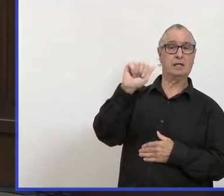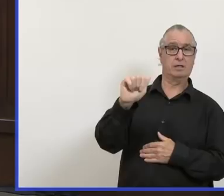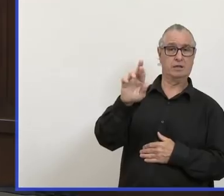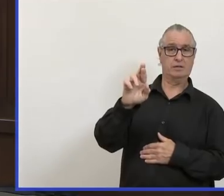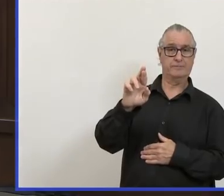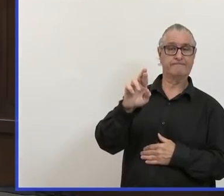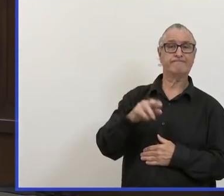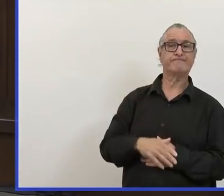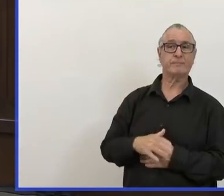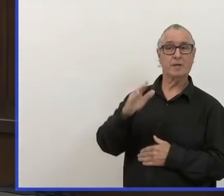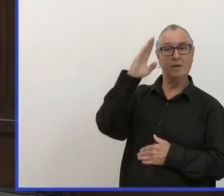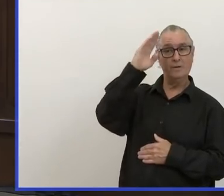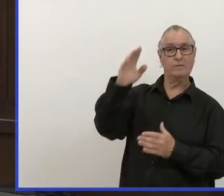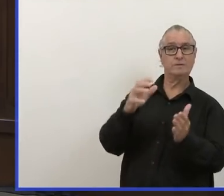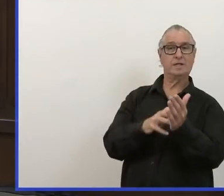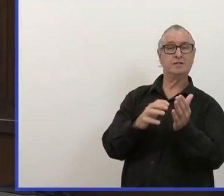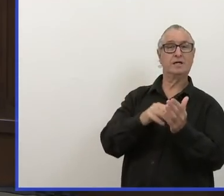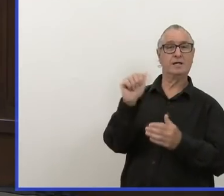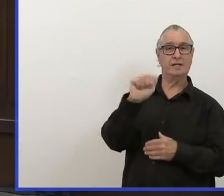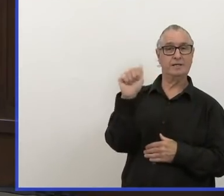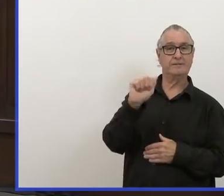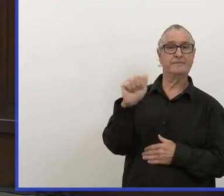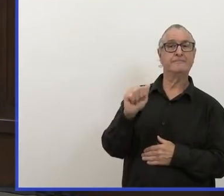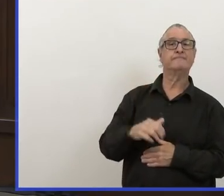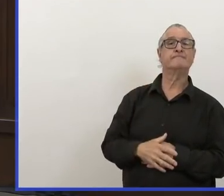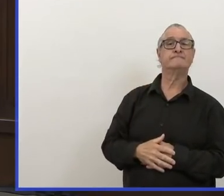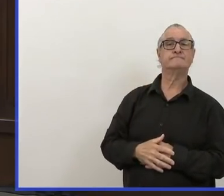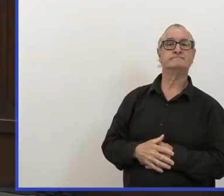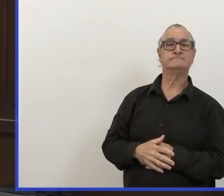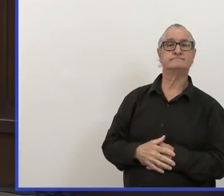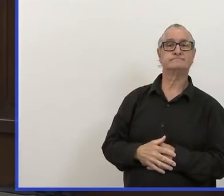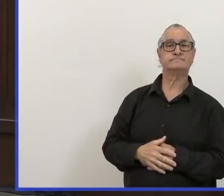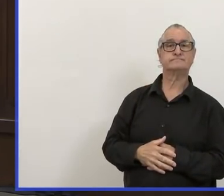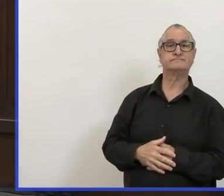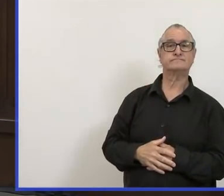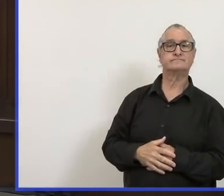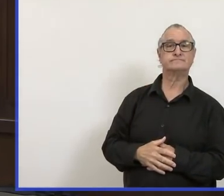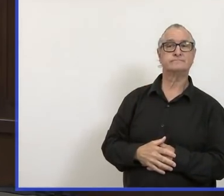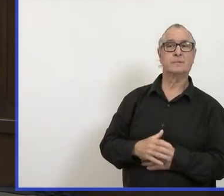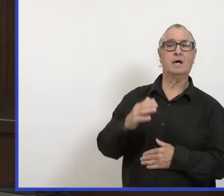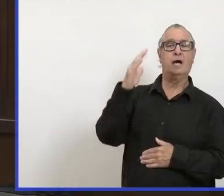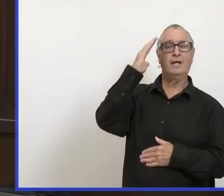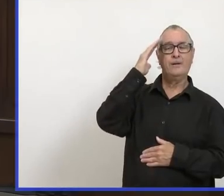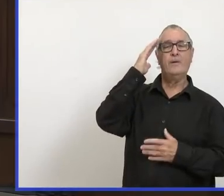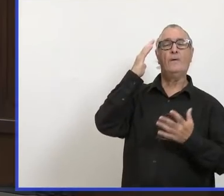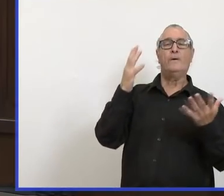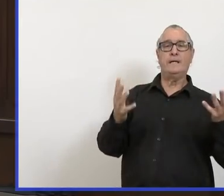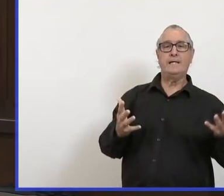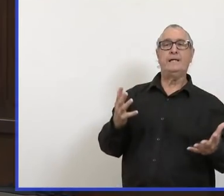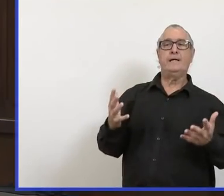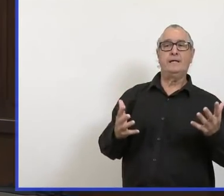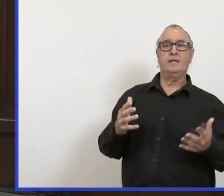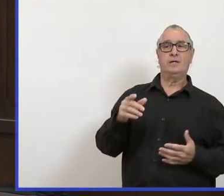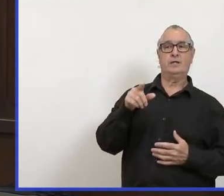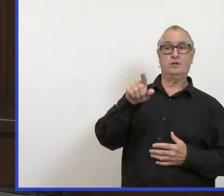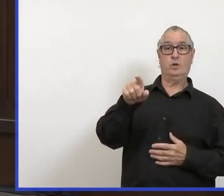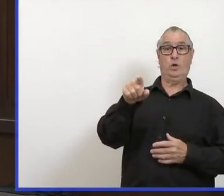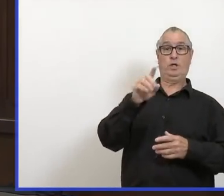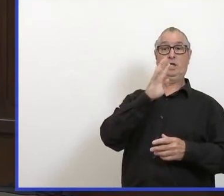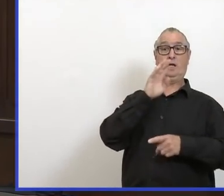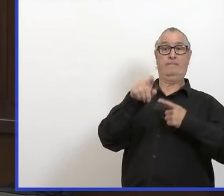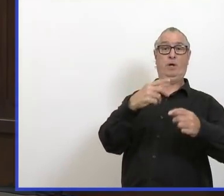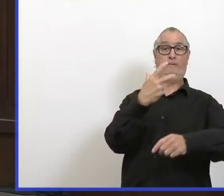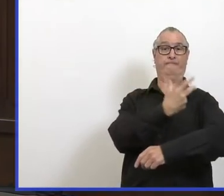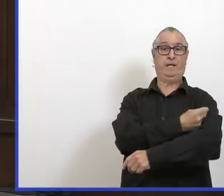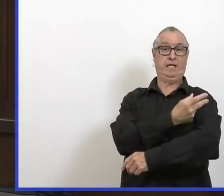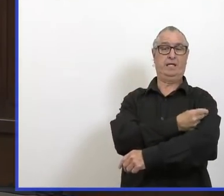Hi, Dr. Atwal. I know this, you know, the vaccine questions aren't exactly your scope here, but I'm hoping you could provide some clarity